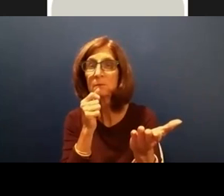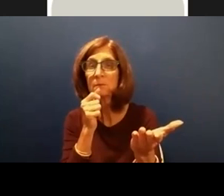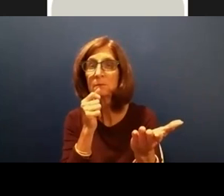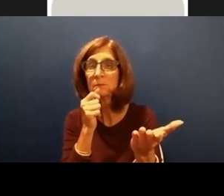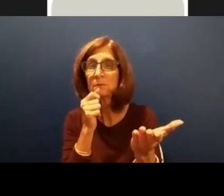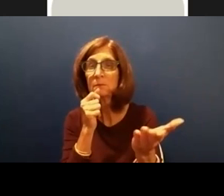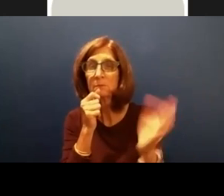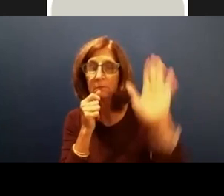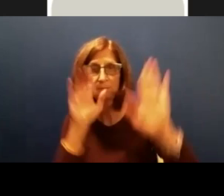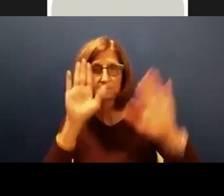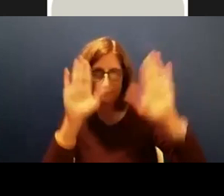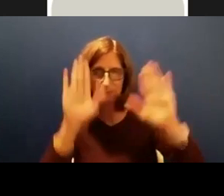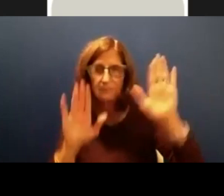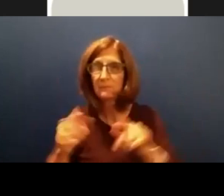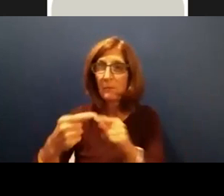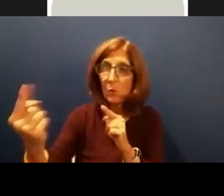Aye. Opposed?